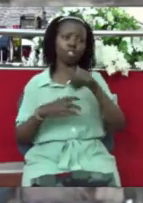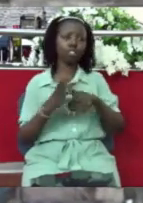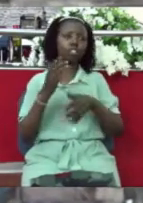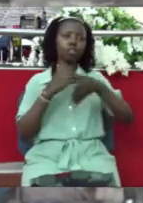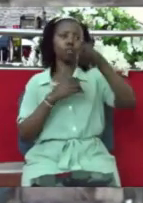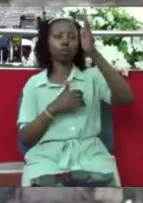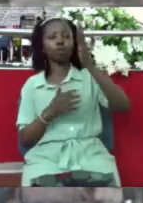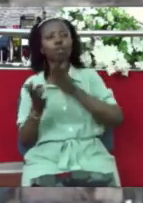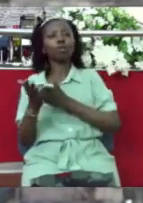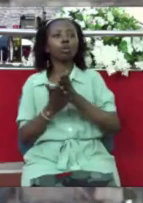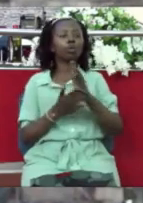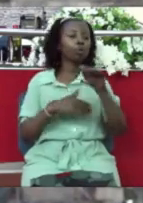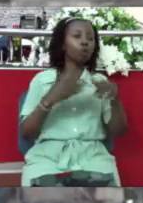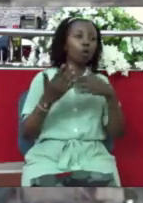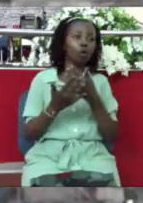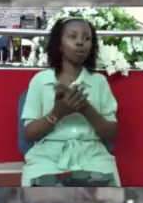God.